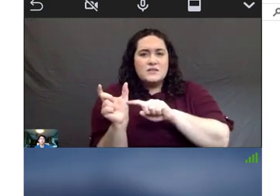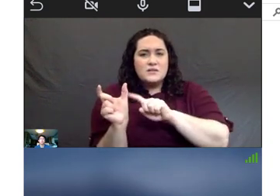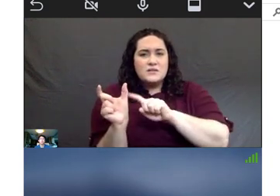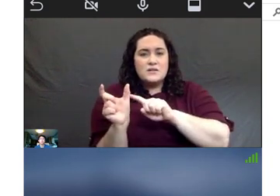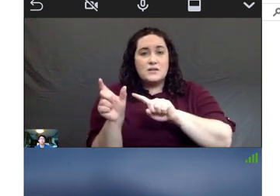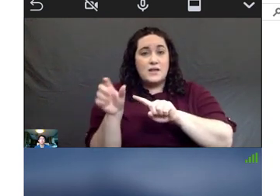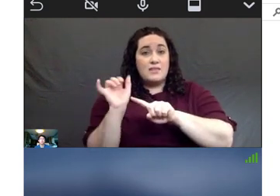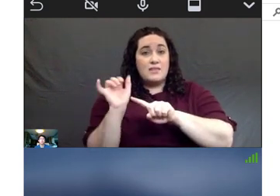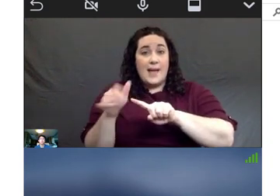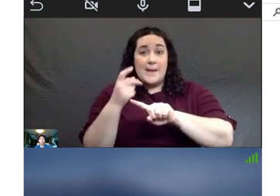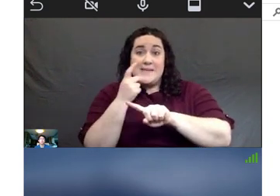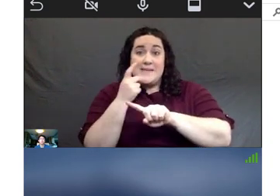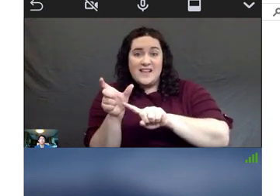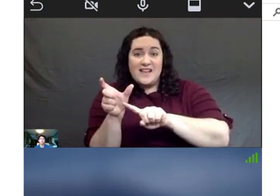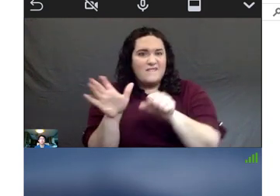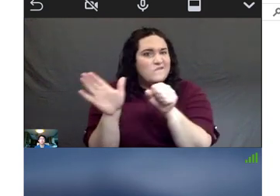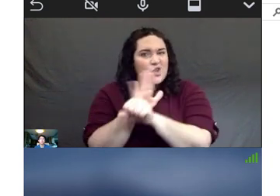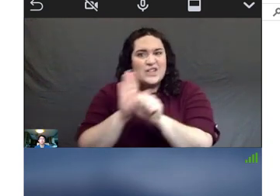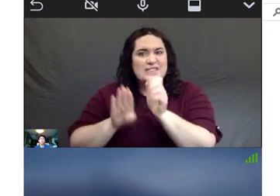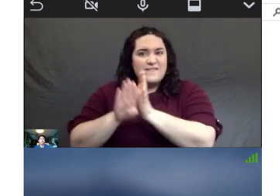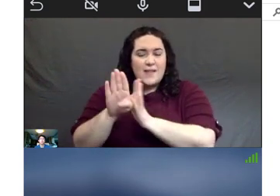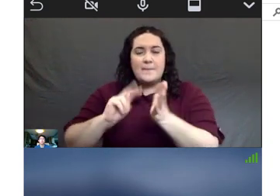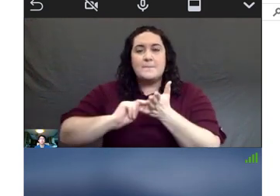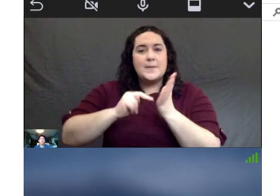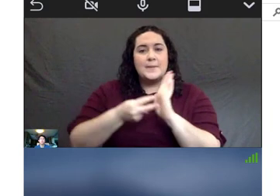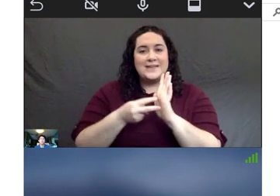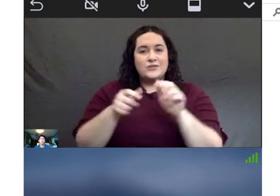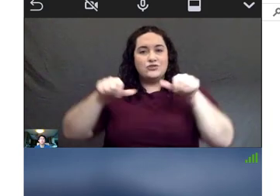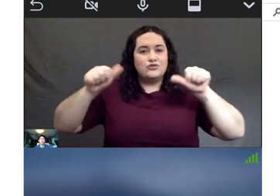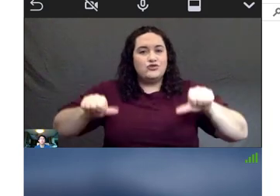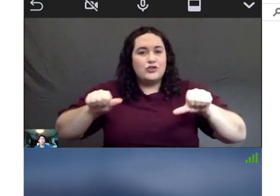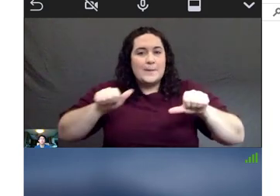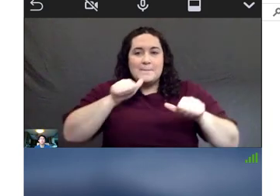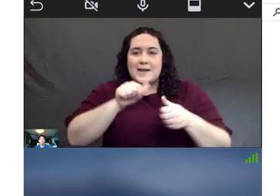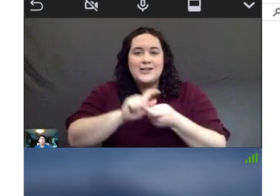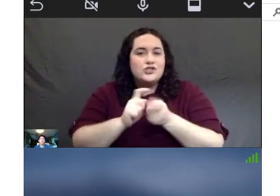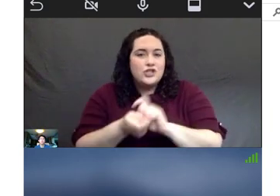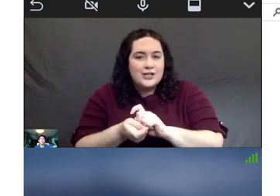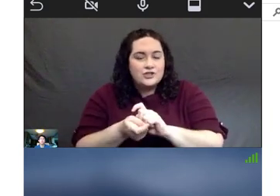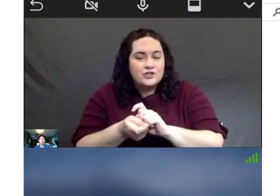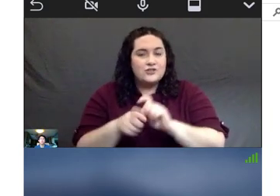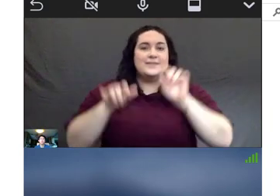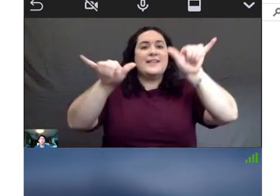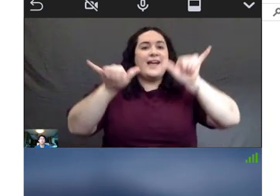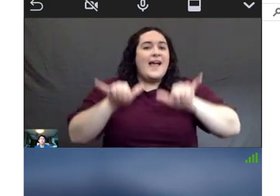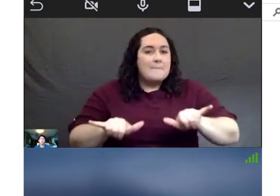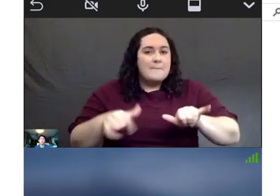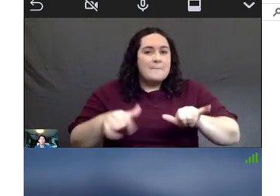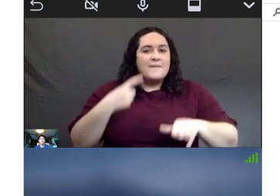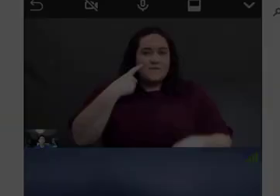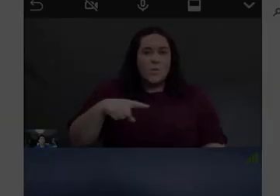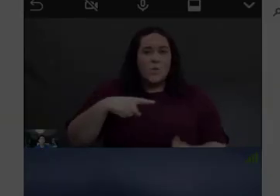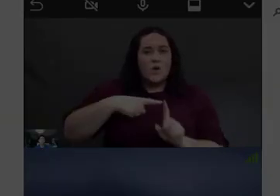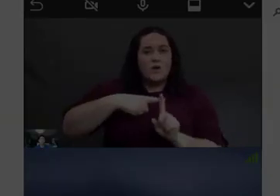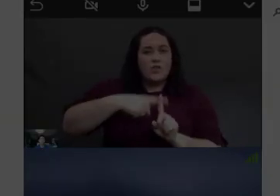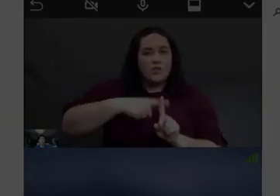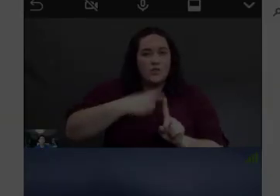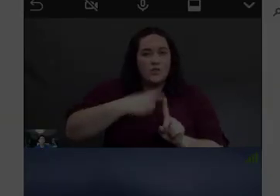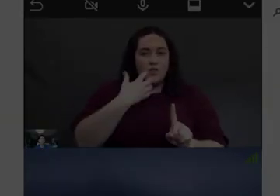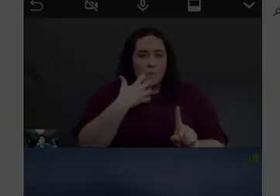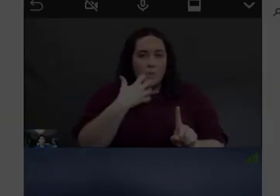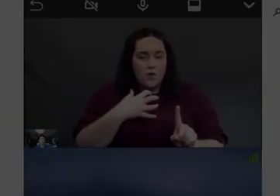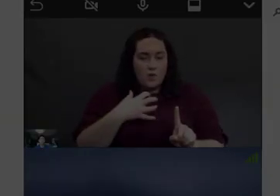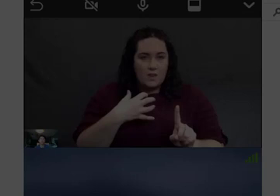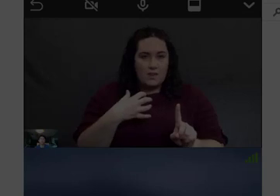temperature profile doesn't change once we get into the fully developed region for the thermal flow. Now here we see two different temperature profiles because